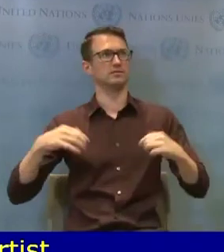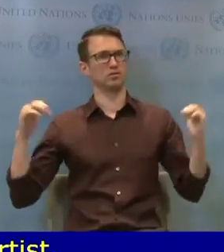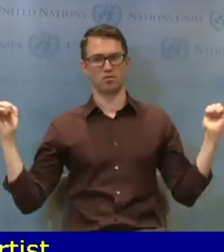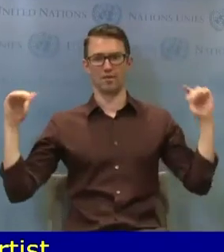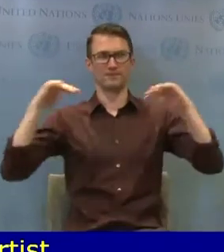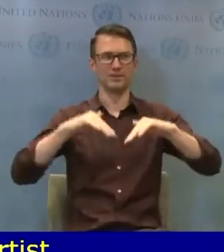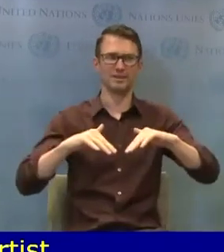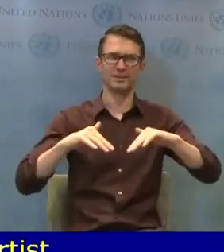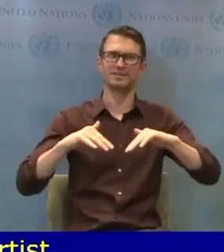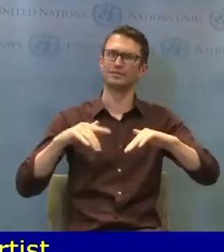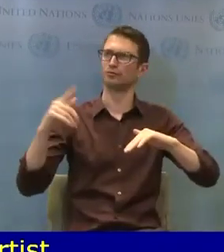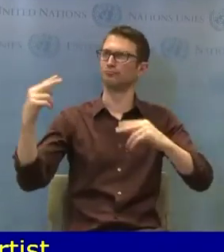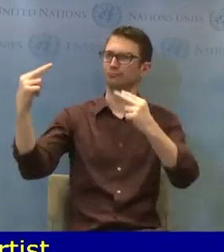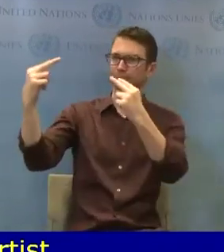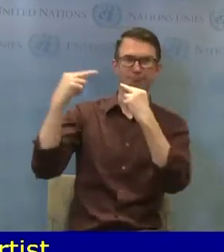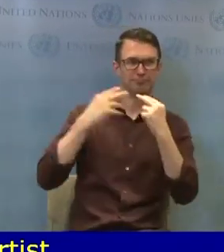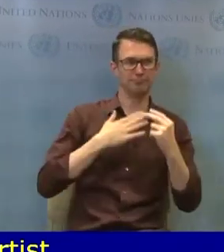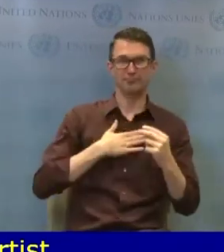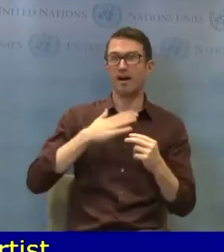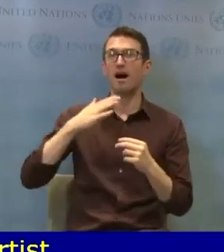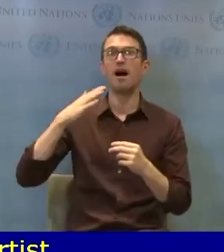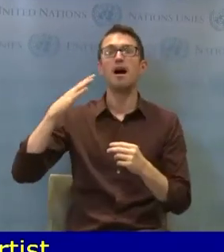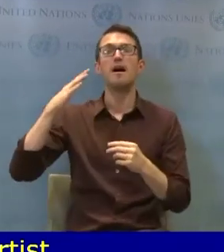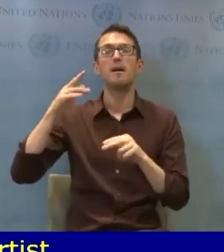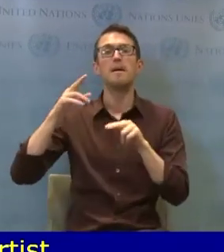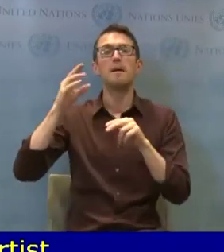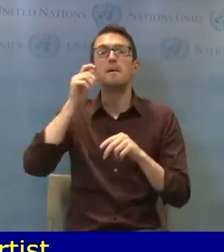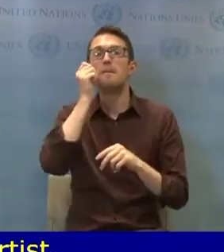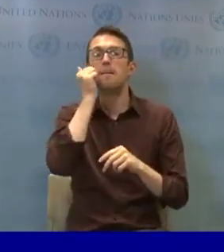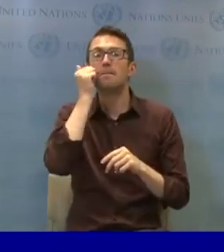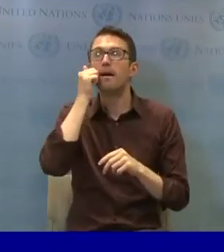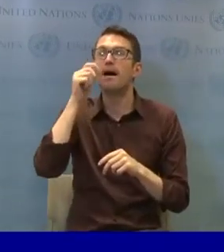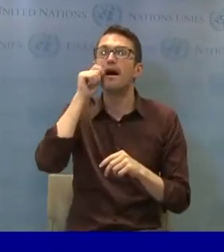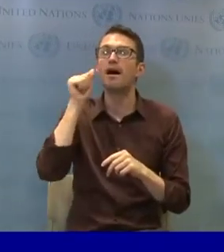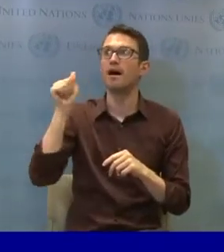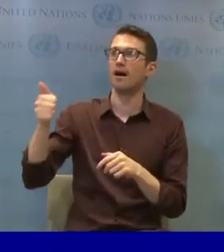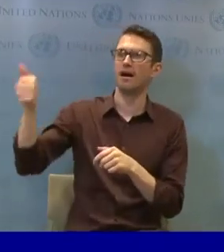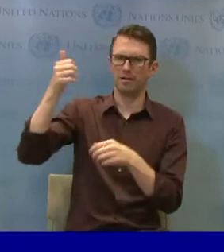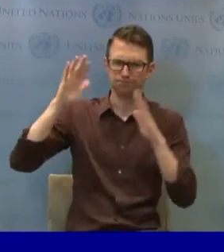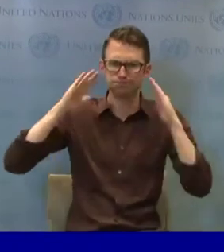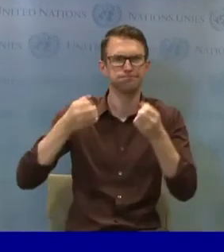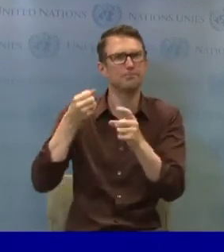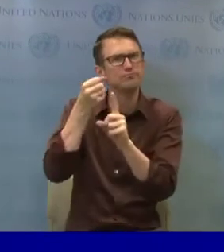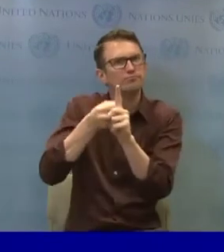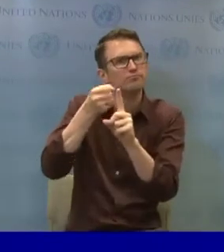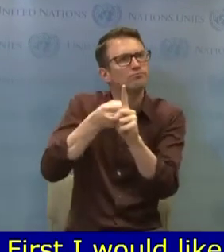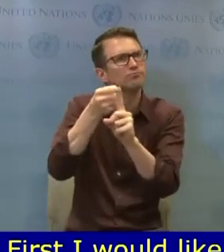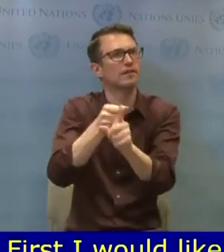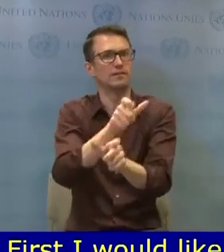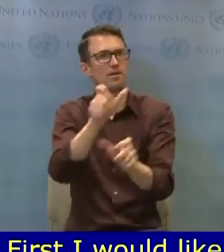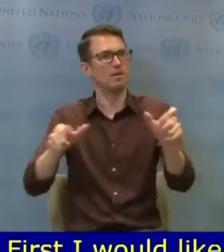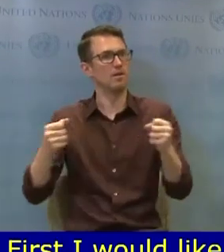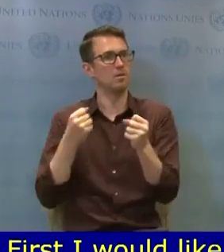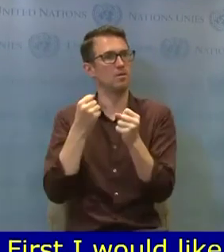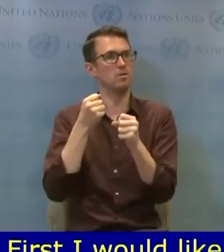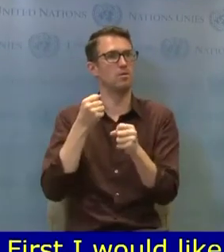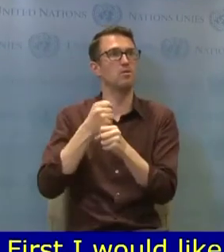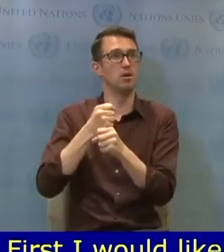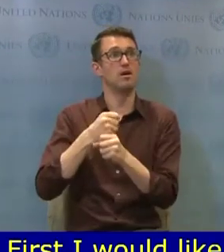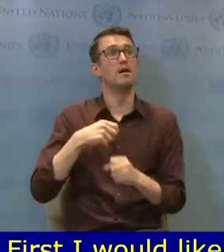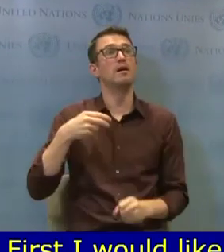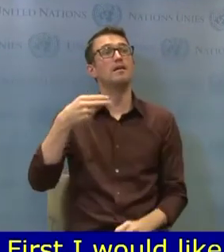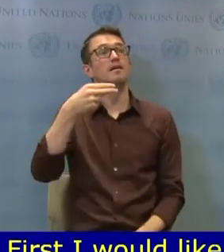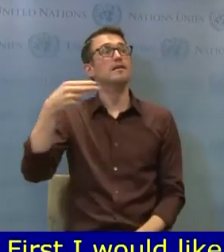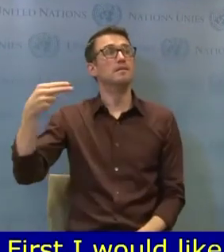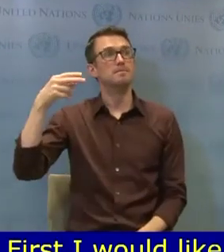discover his contributions. My father, Mansour Rashid Kikia, was a Libyan human rights activist, lawyer, and